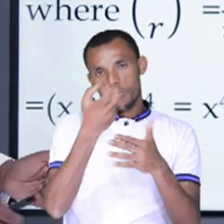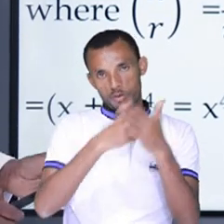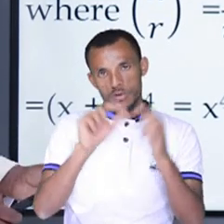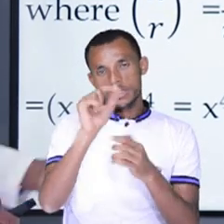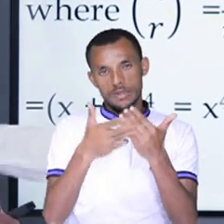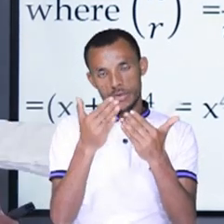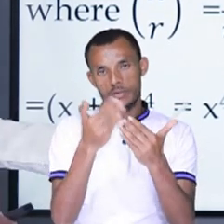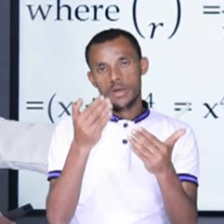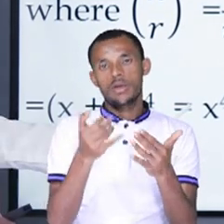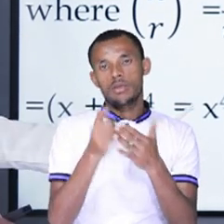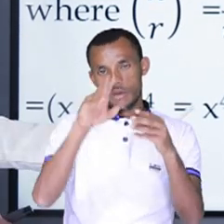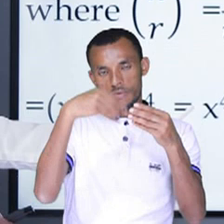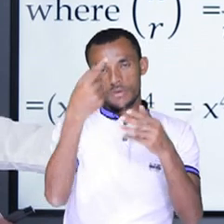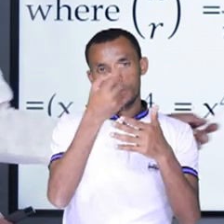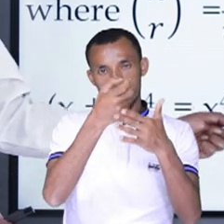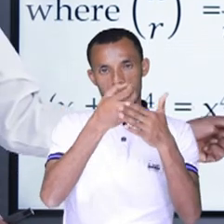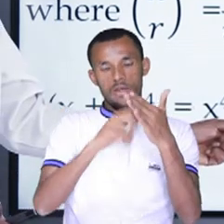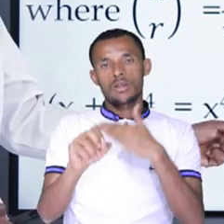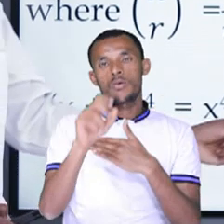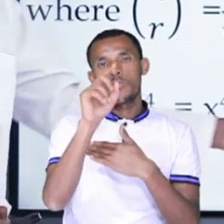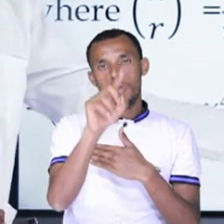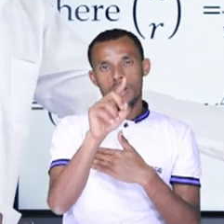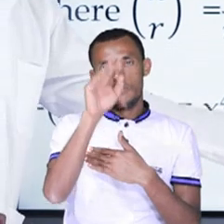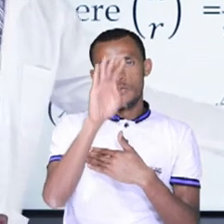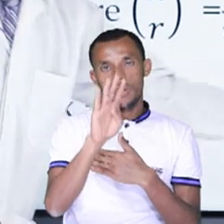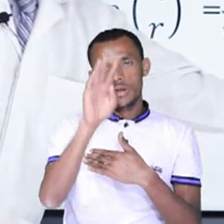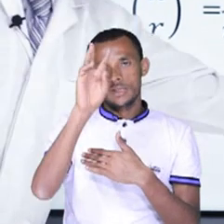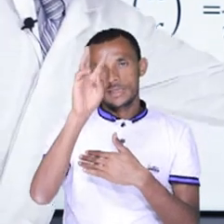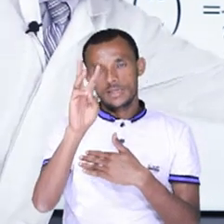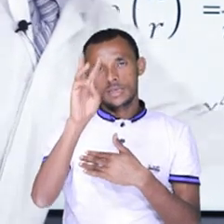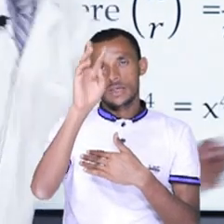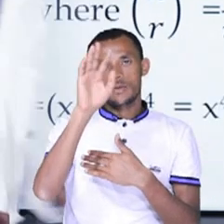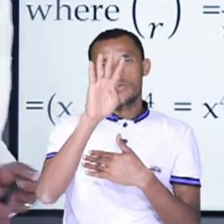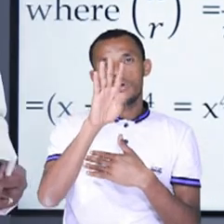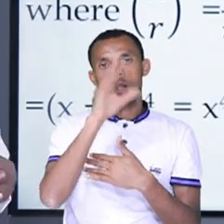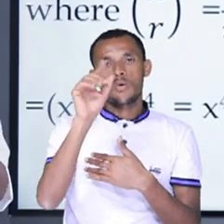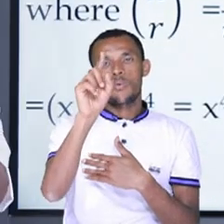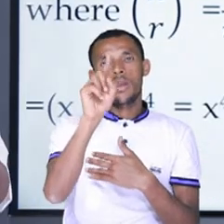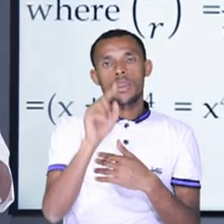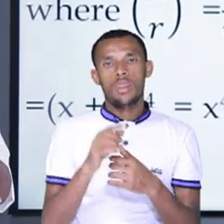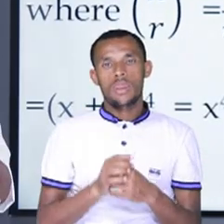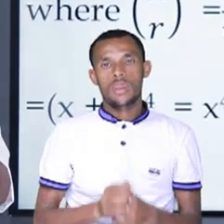simplified, it gives a result to be here 1, 4, 6, 4, and 1.